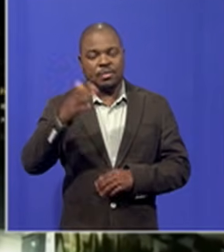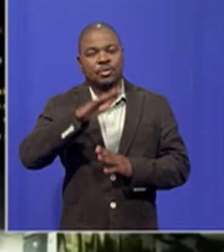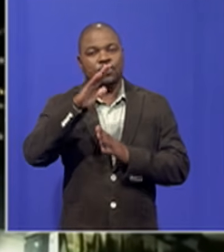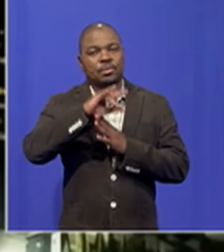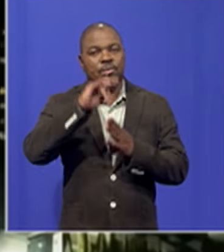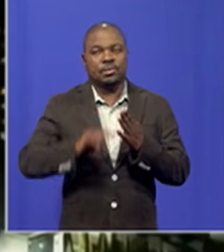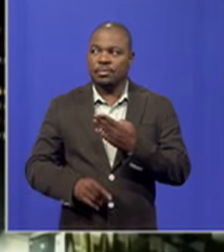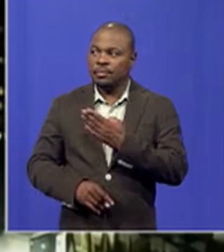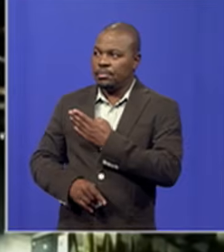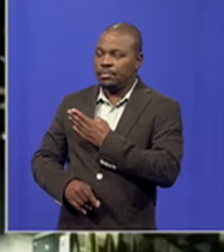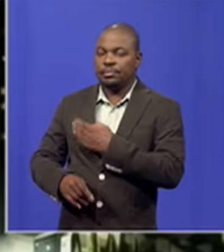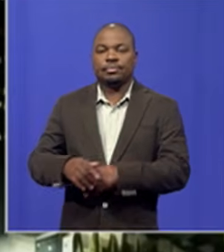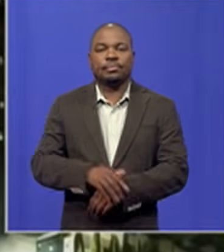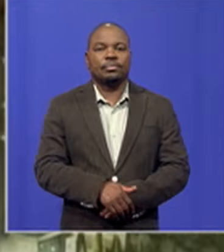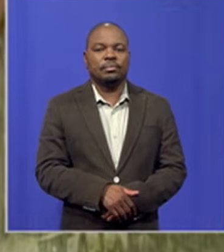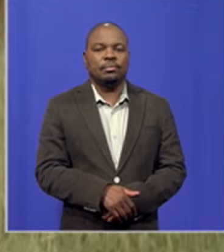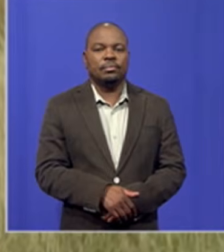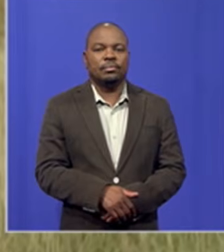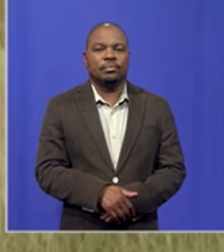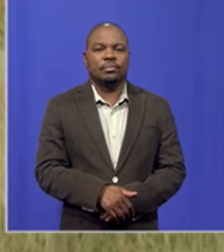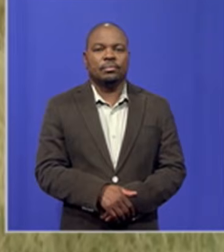tšeo.